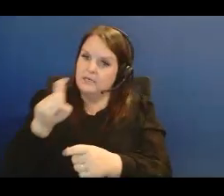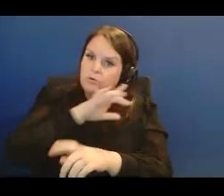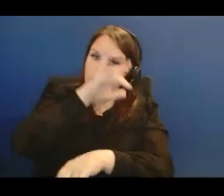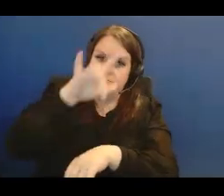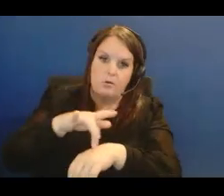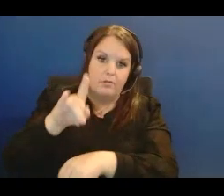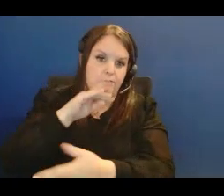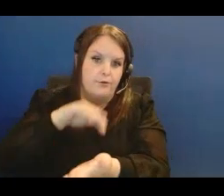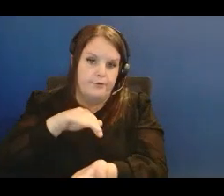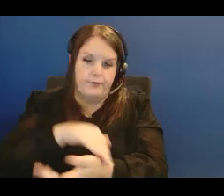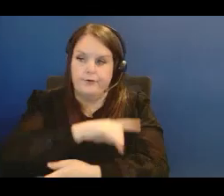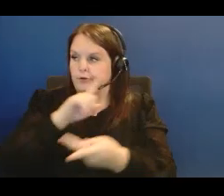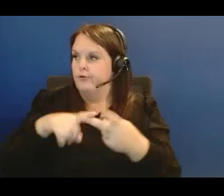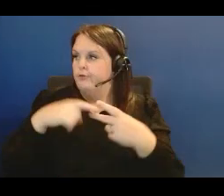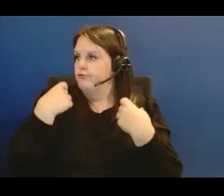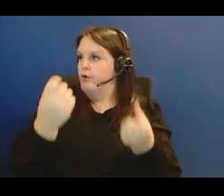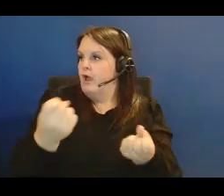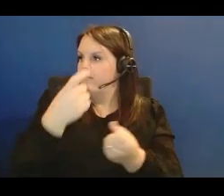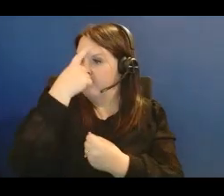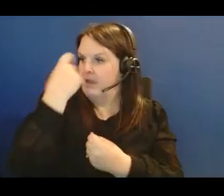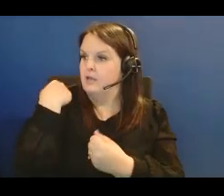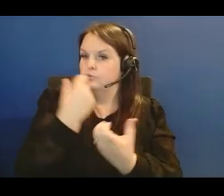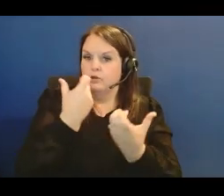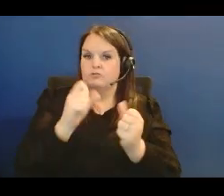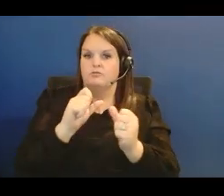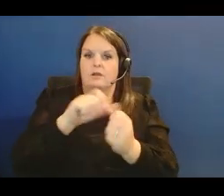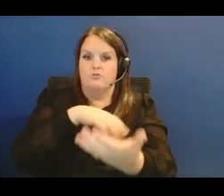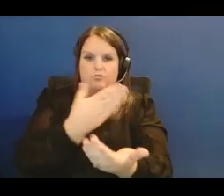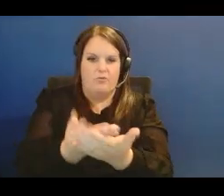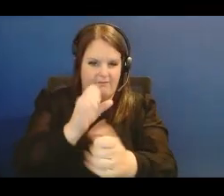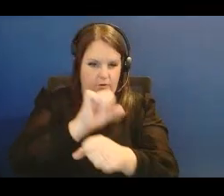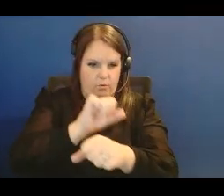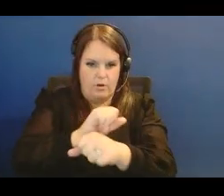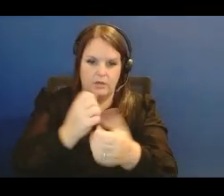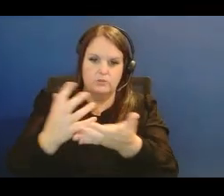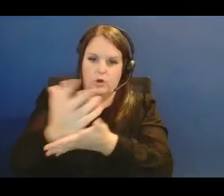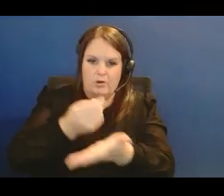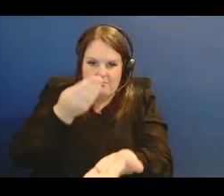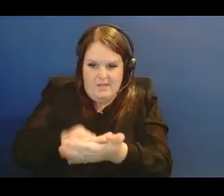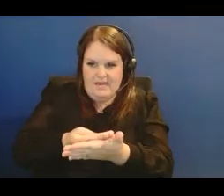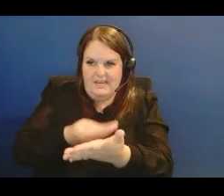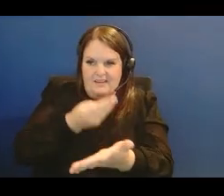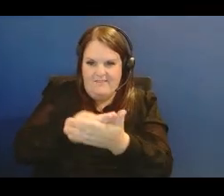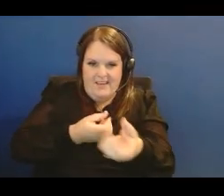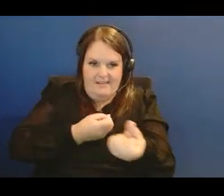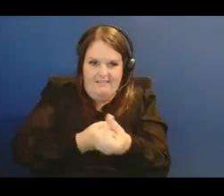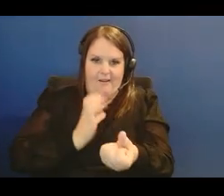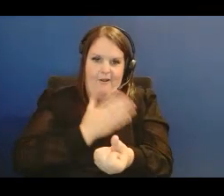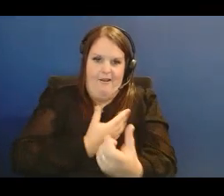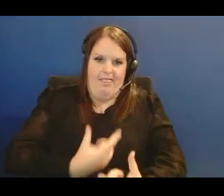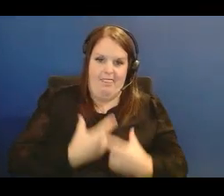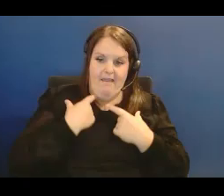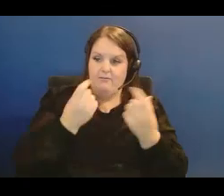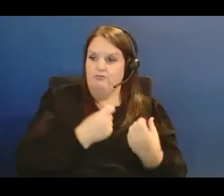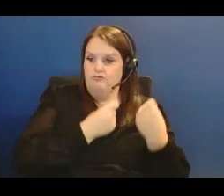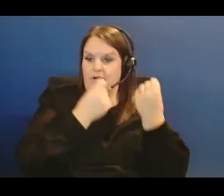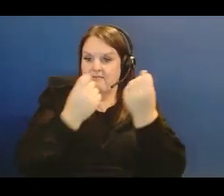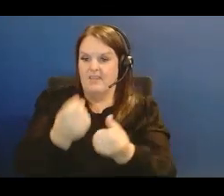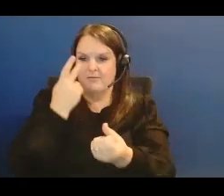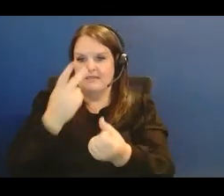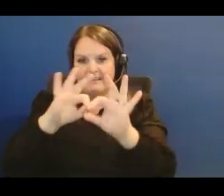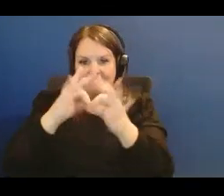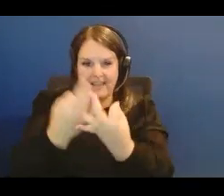might be traveling because we are trying to get to our job and make money to fund our lives. Or we might be traveling so that we can see our